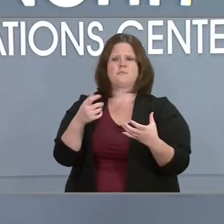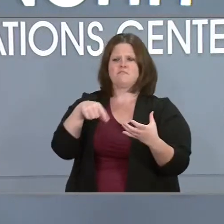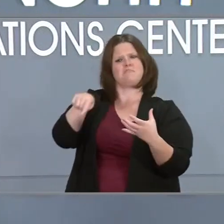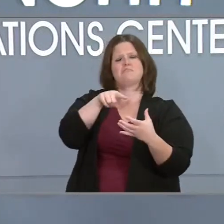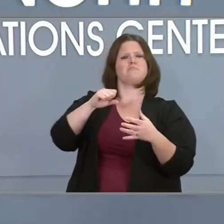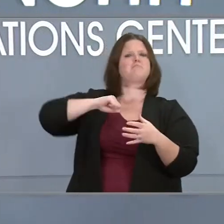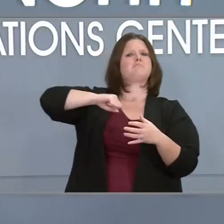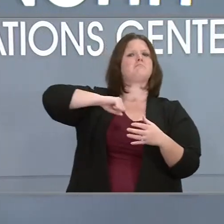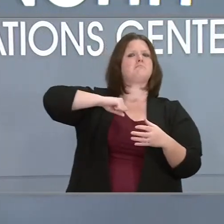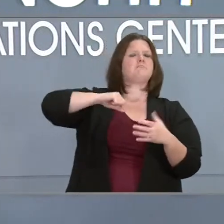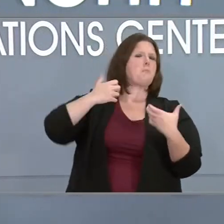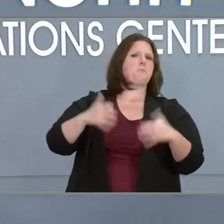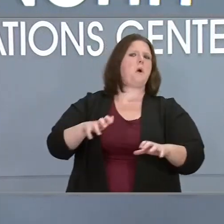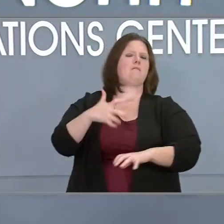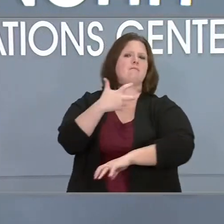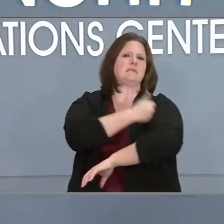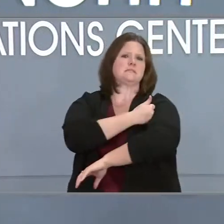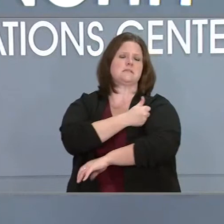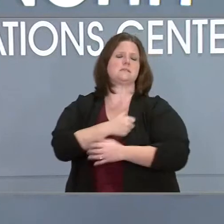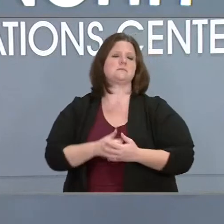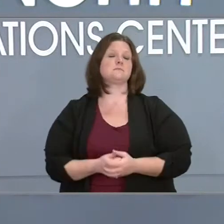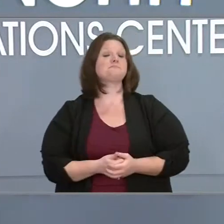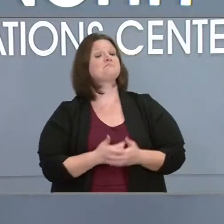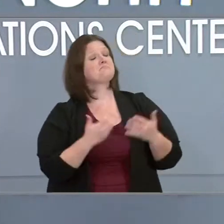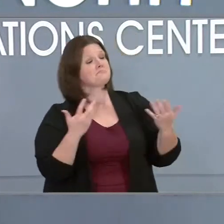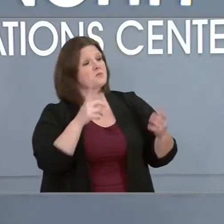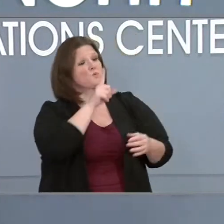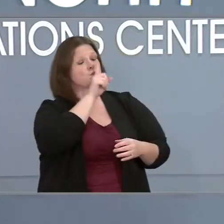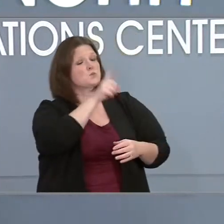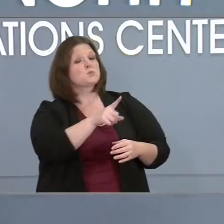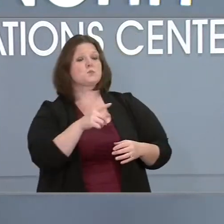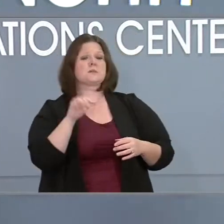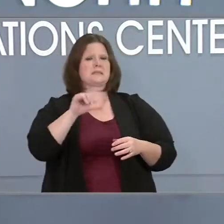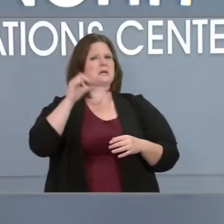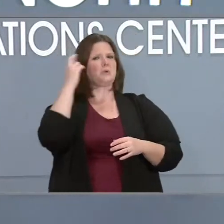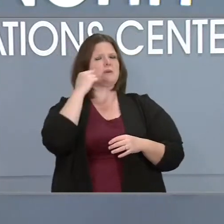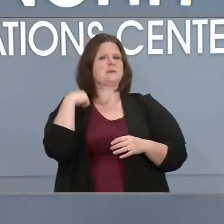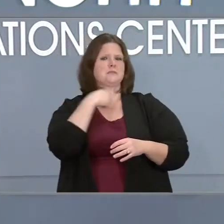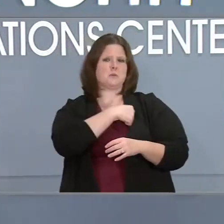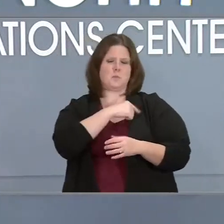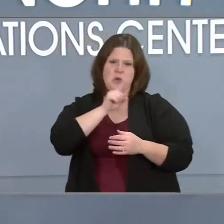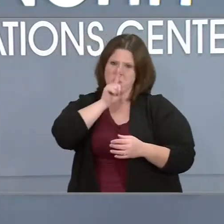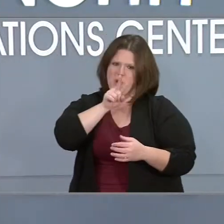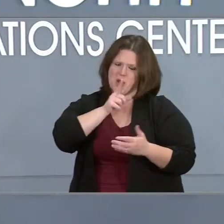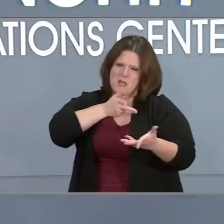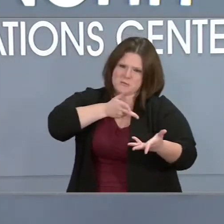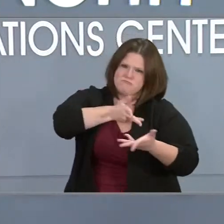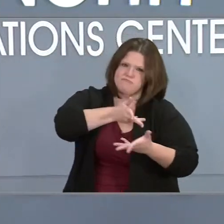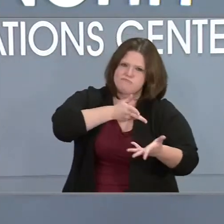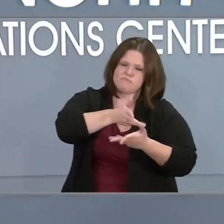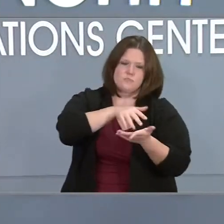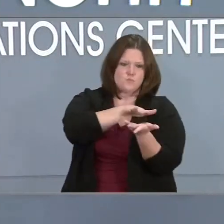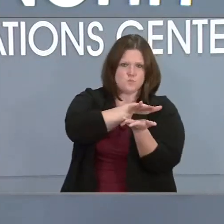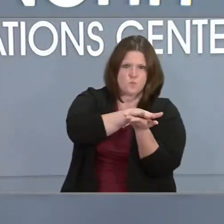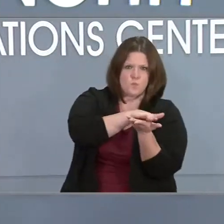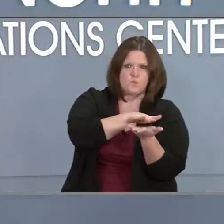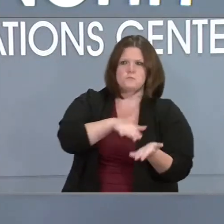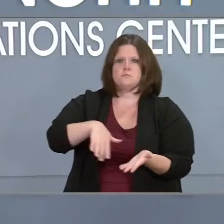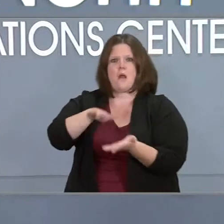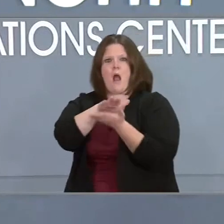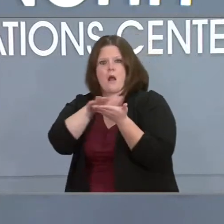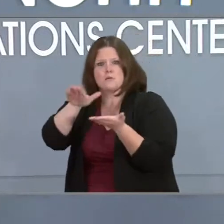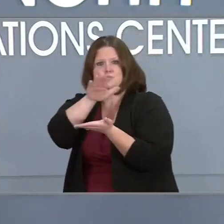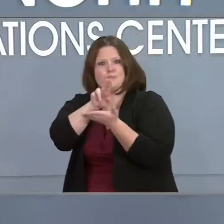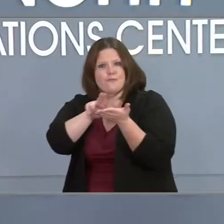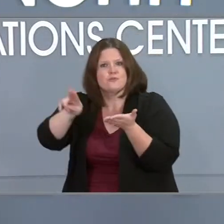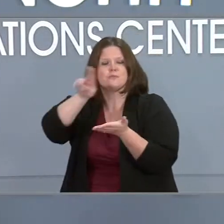the reasons why we've been working with schools, with universities, to get the message out that young people need to